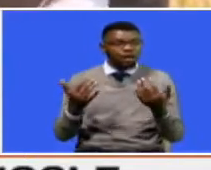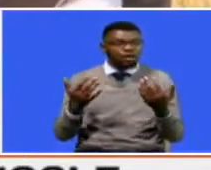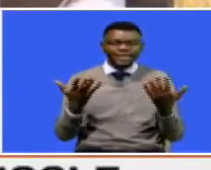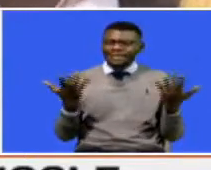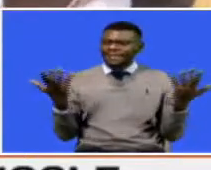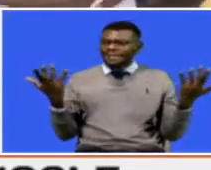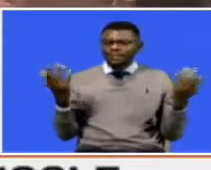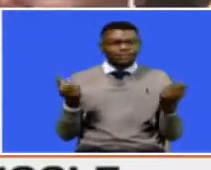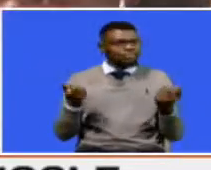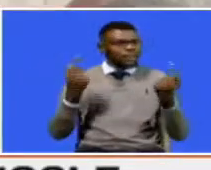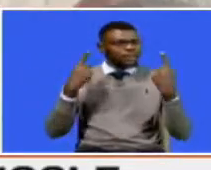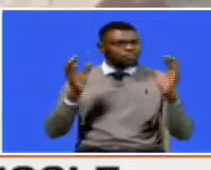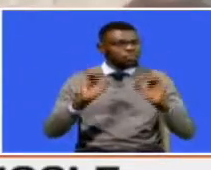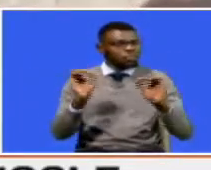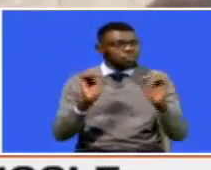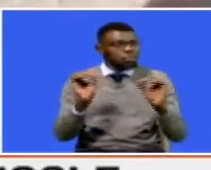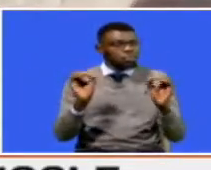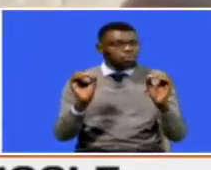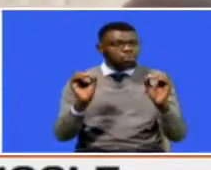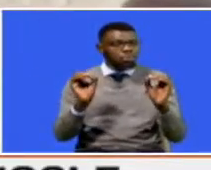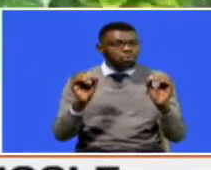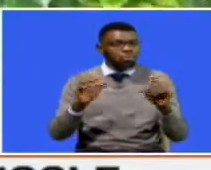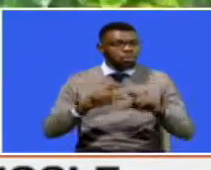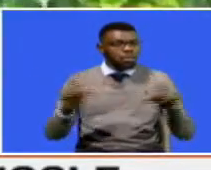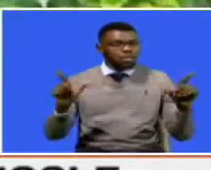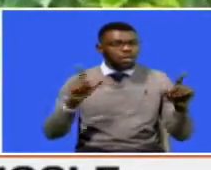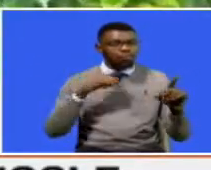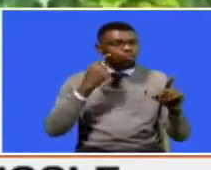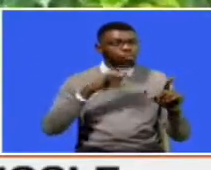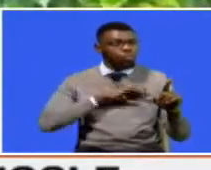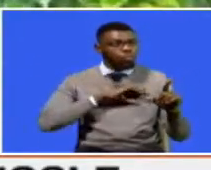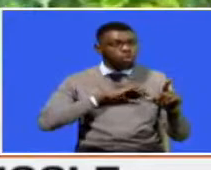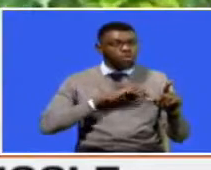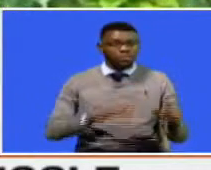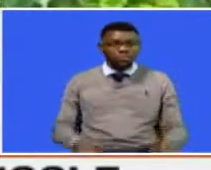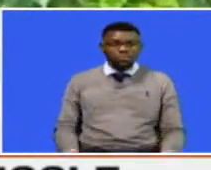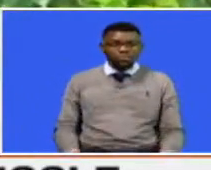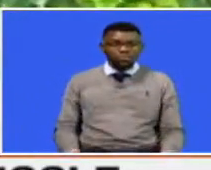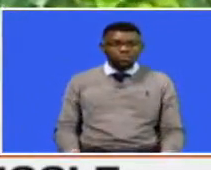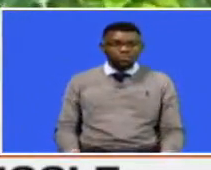the dark in regards to the fate of the land. Something fishy we didn't know.